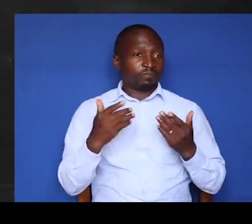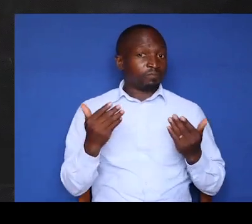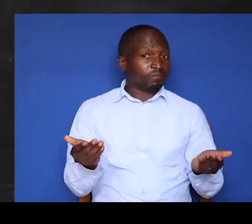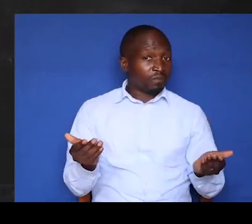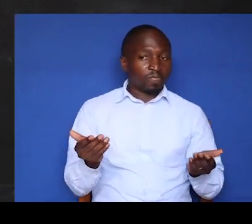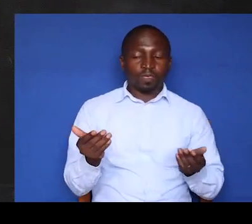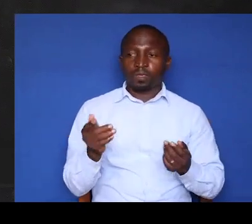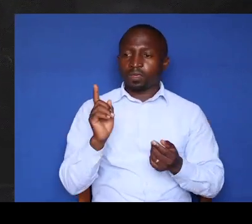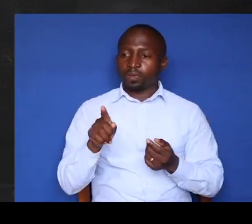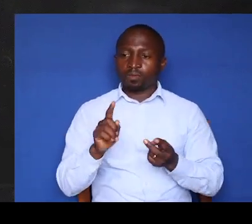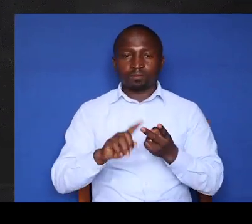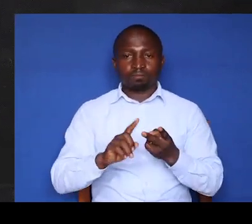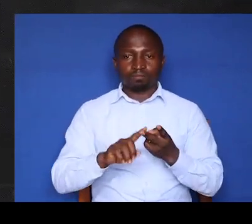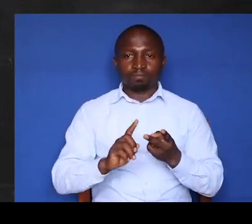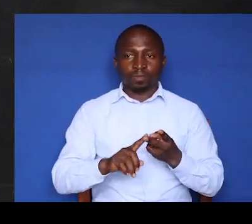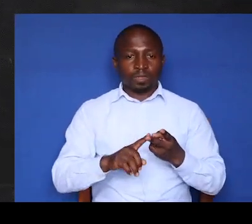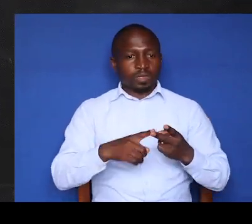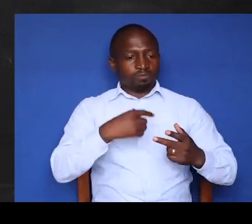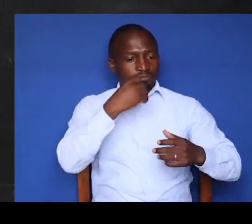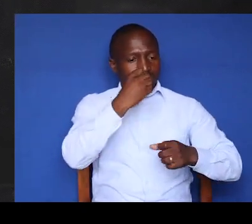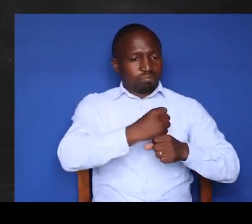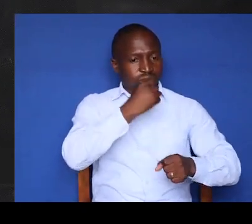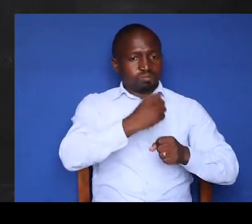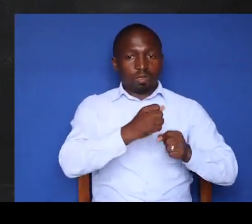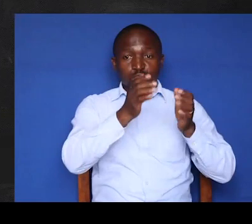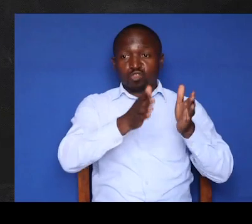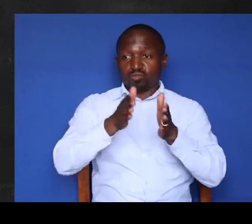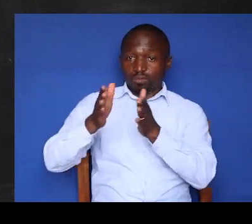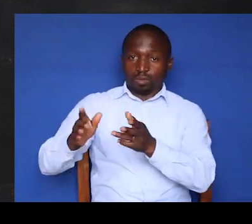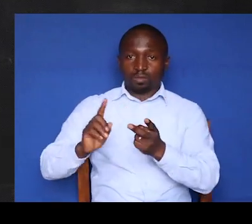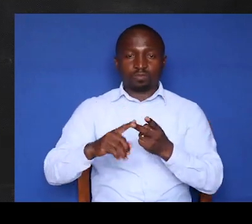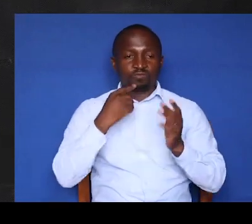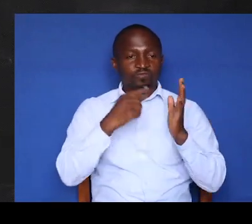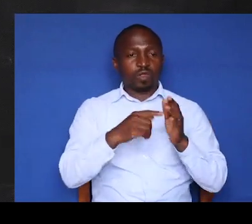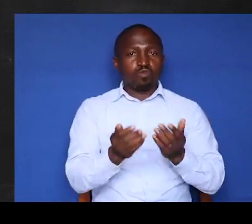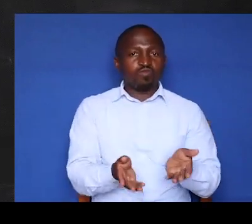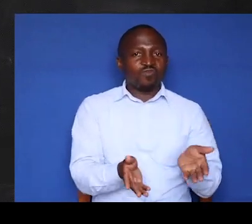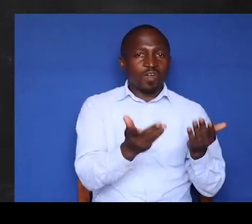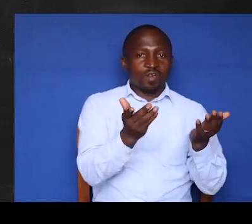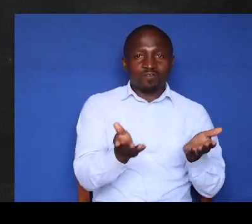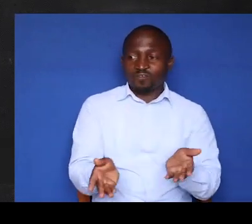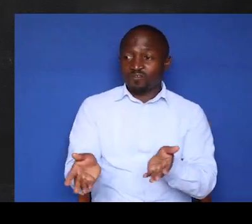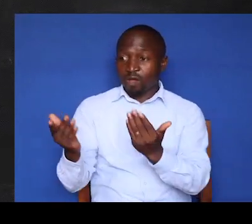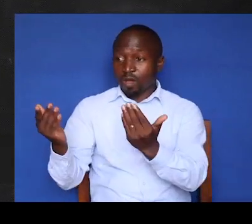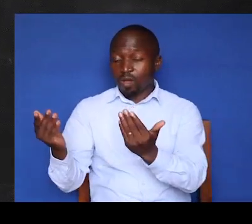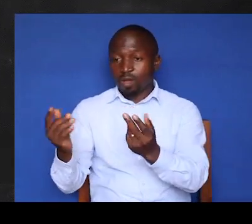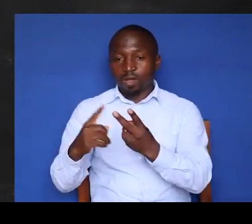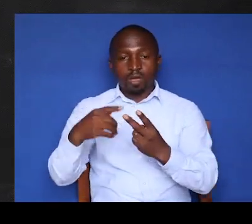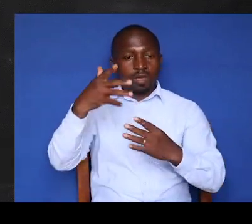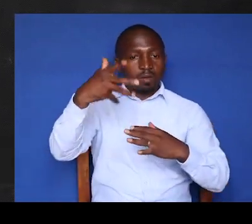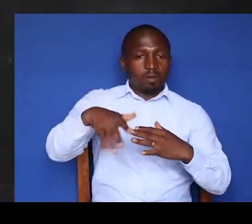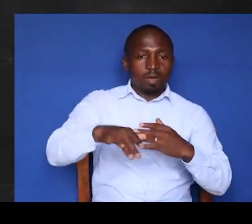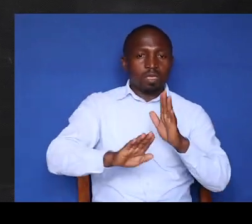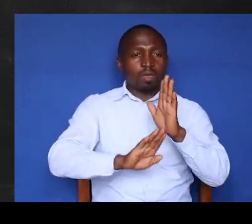is under numerous human activities like irrigation, volume of water easily fluctuates